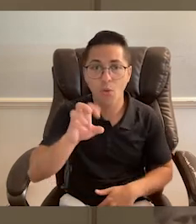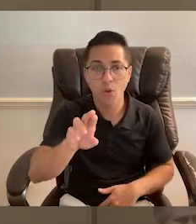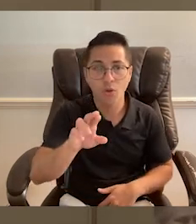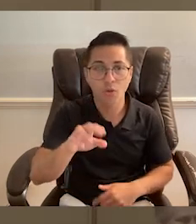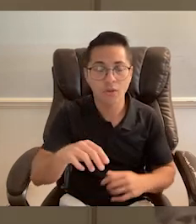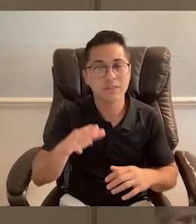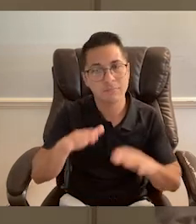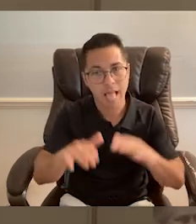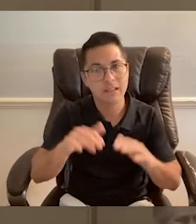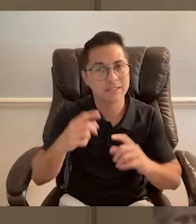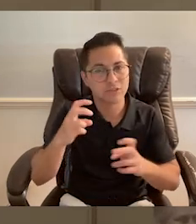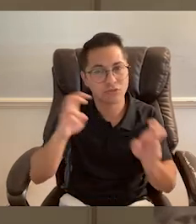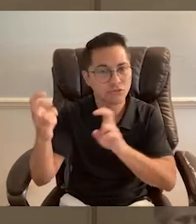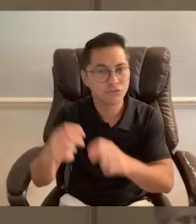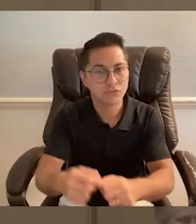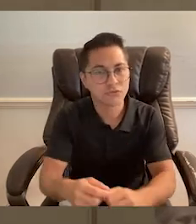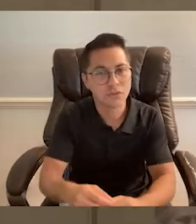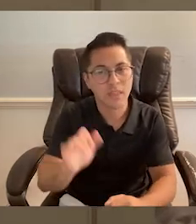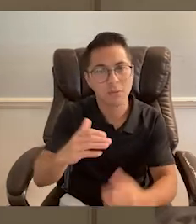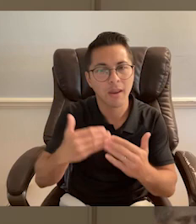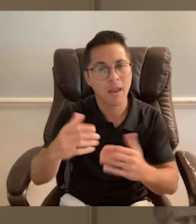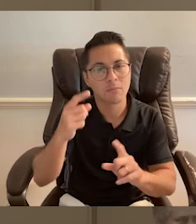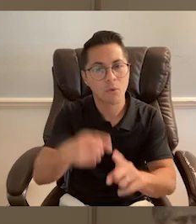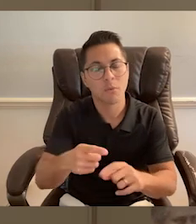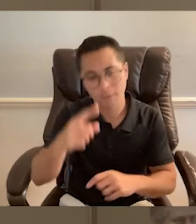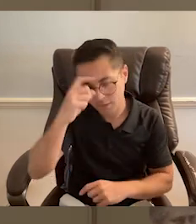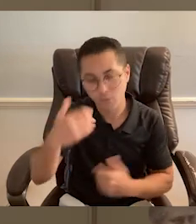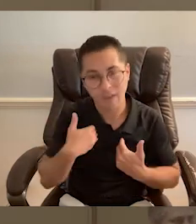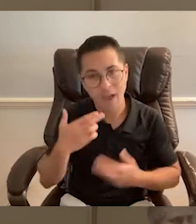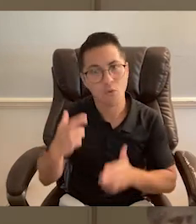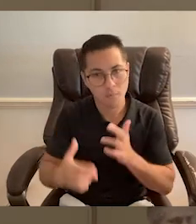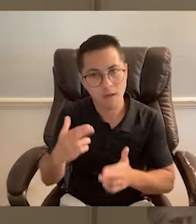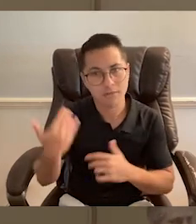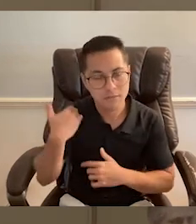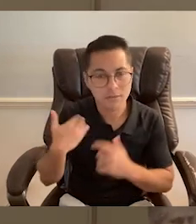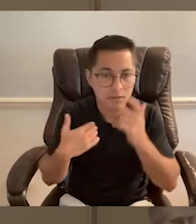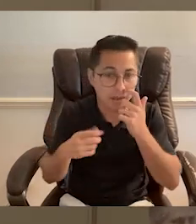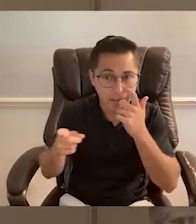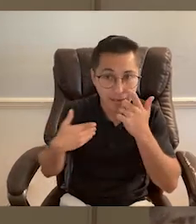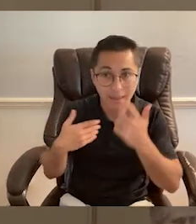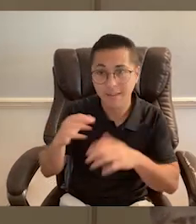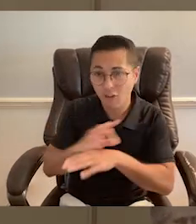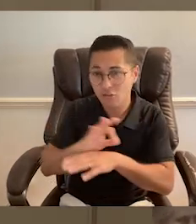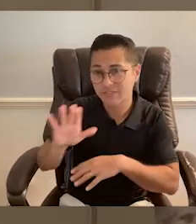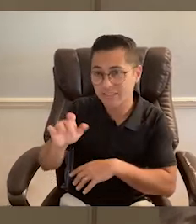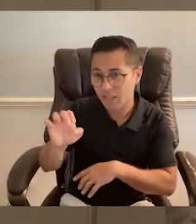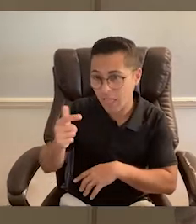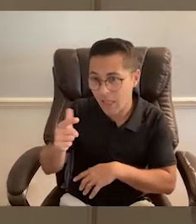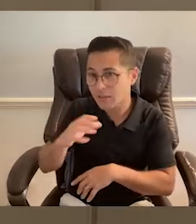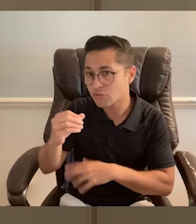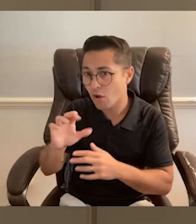commercial? And this is the first part. Is that a value to getting these type of modifications?